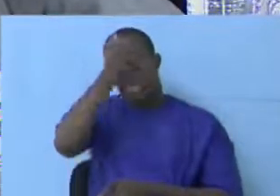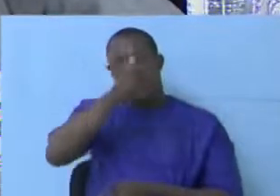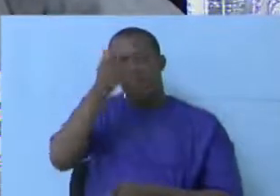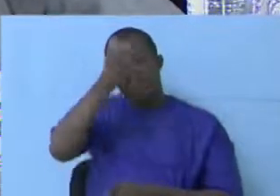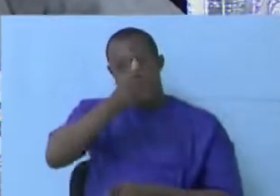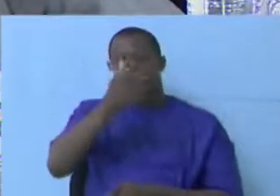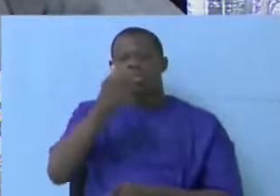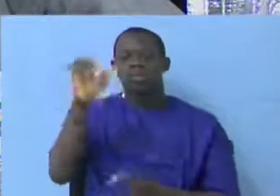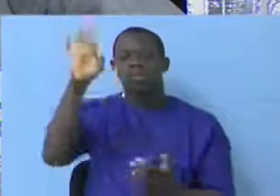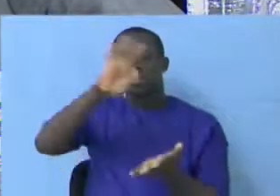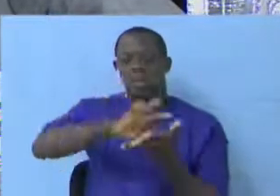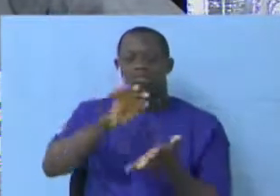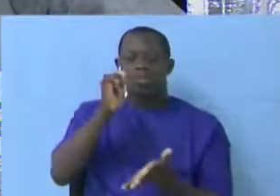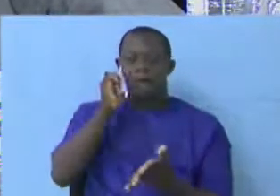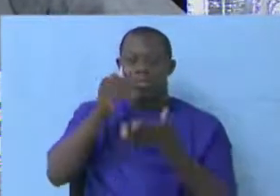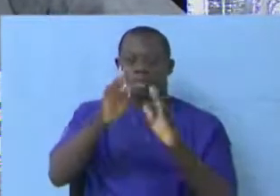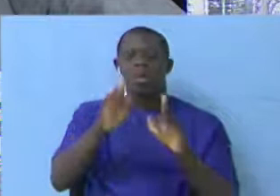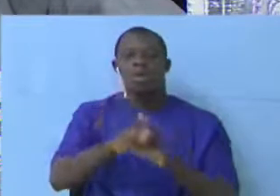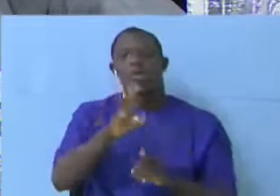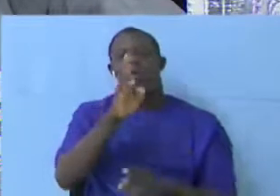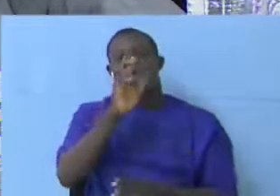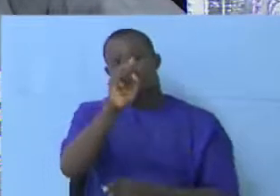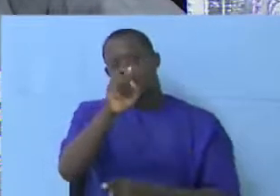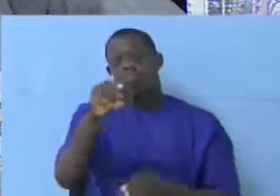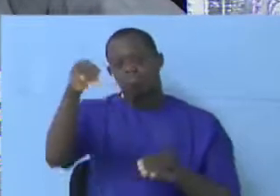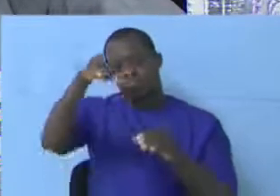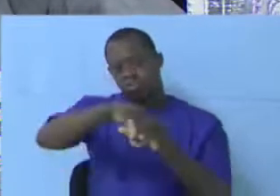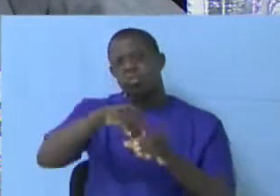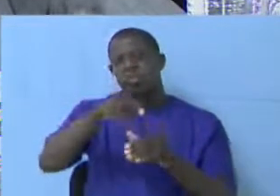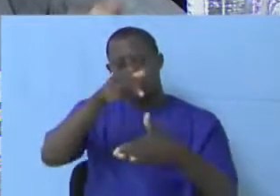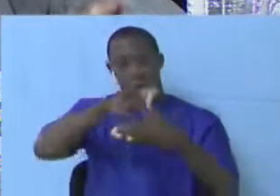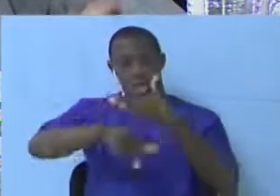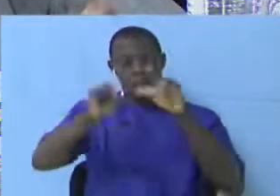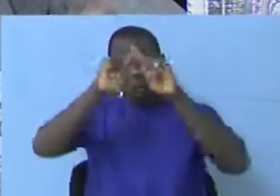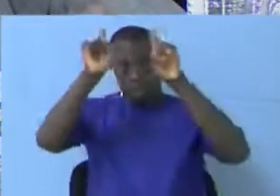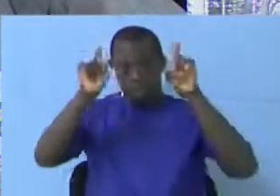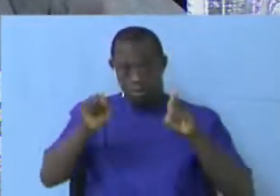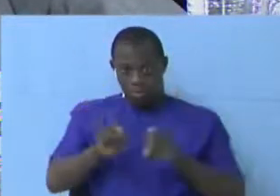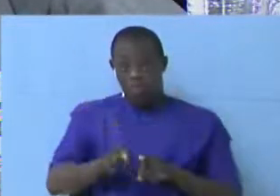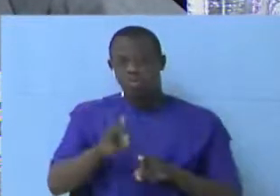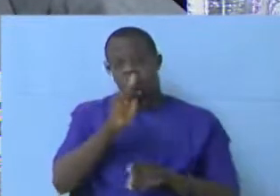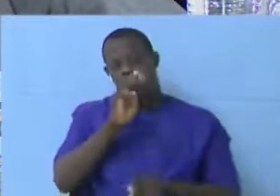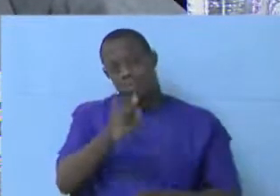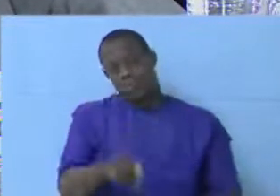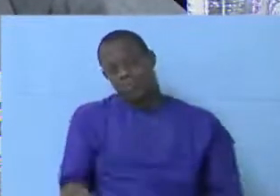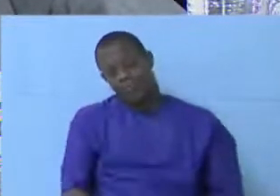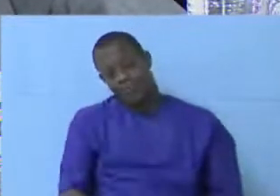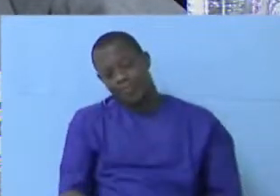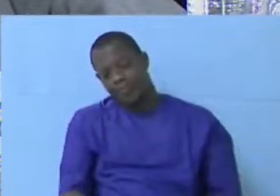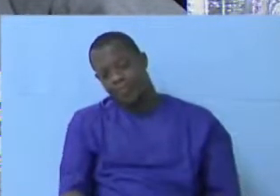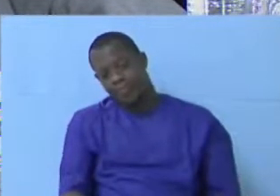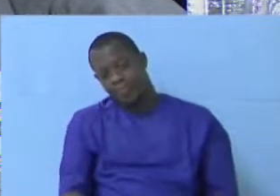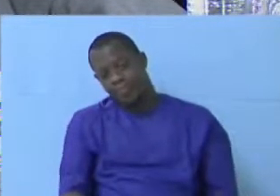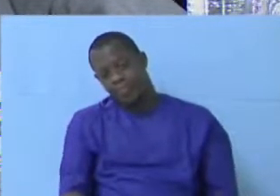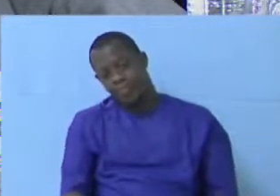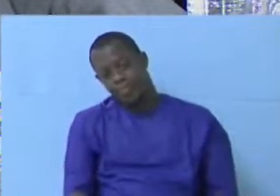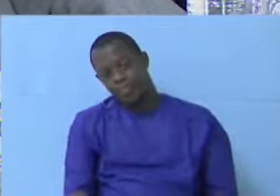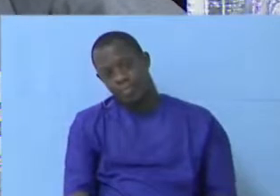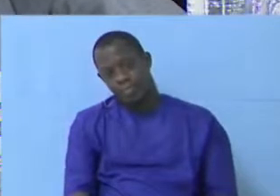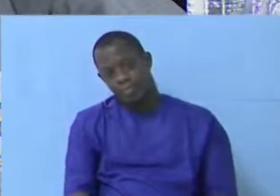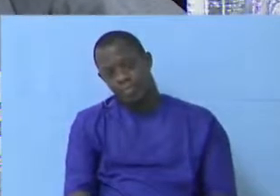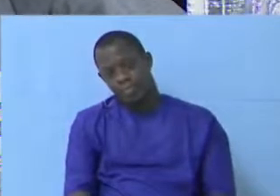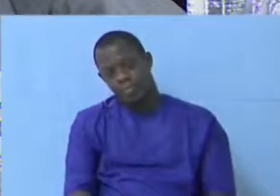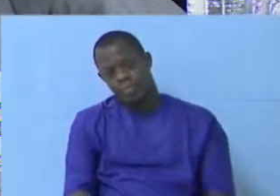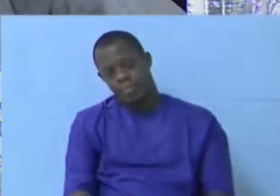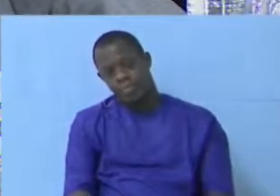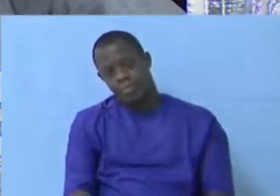that box that we would look at? Comme ça ibe jumal dulla we keso kono comme yo mol mim fa wo mo tallulol